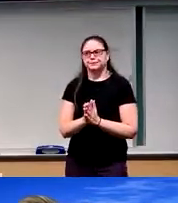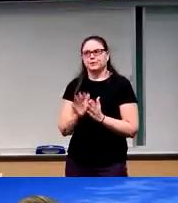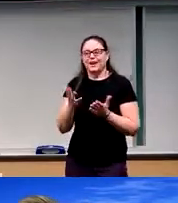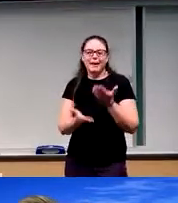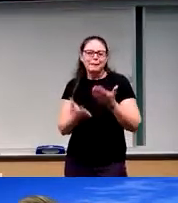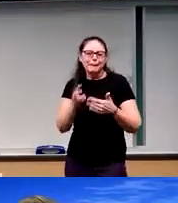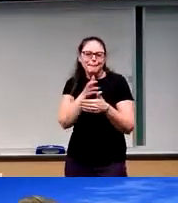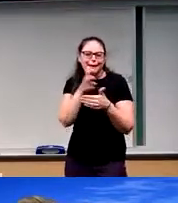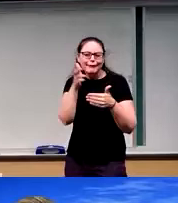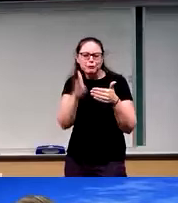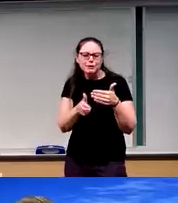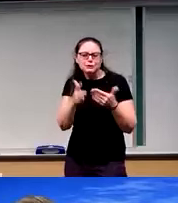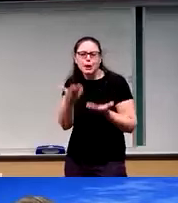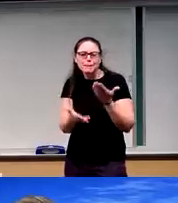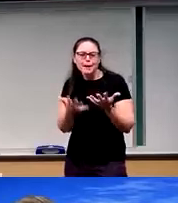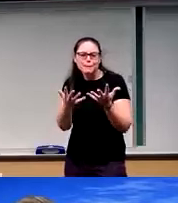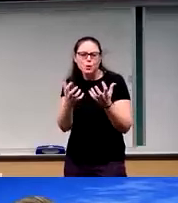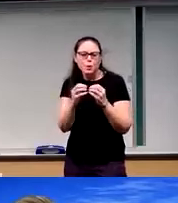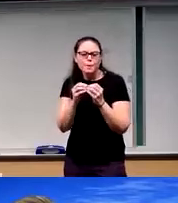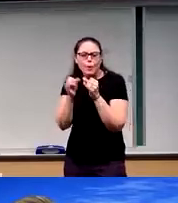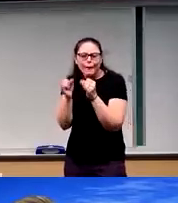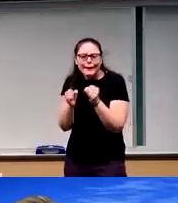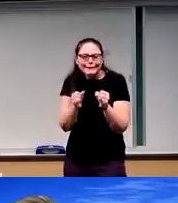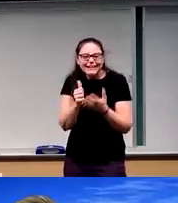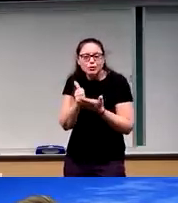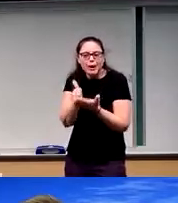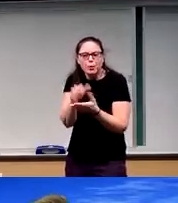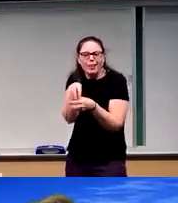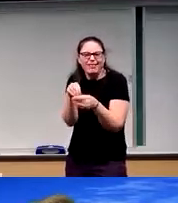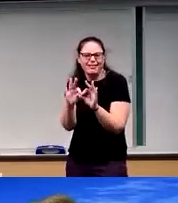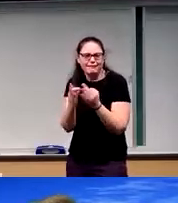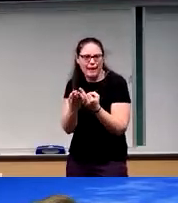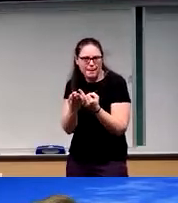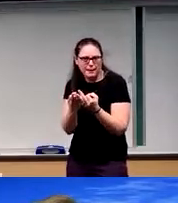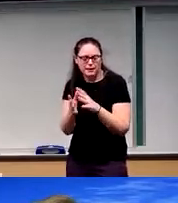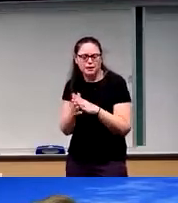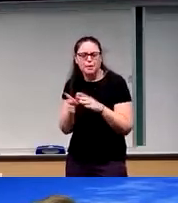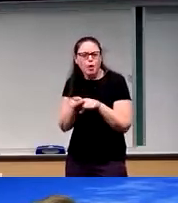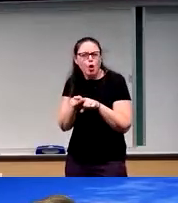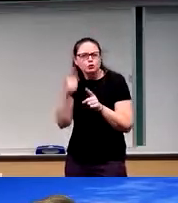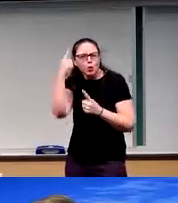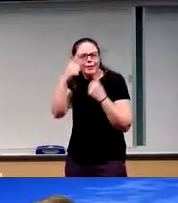and you might want to do individual level interventions at the family, and then also think about how